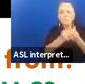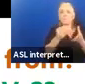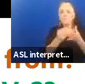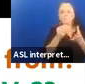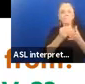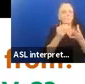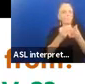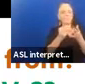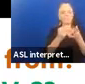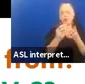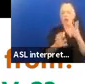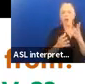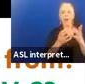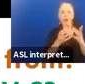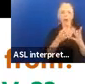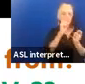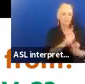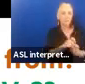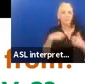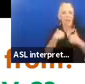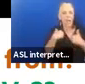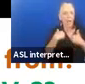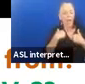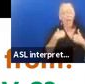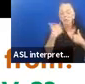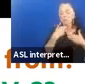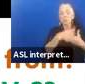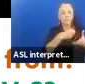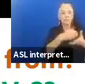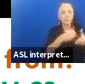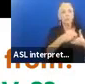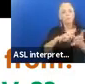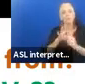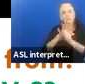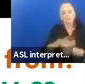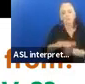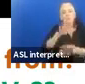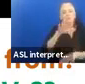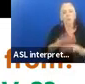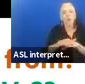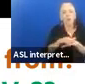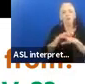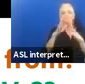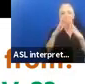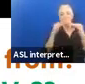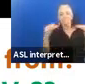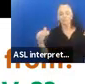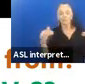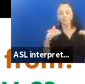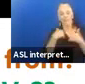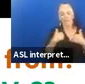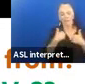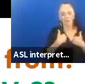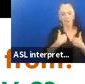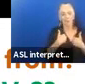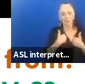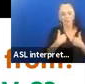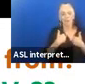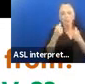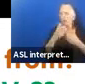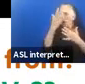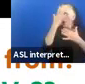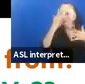biodiversity. That is capital spilling over and causing disease spillover. Massive land grabs